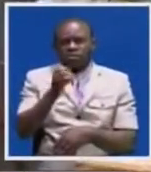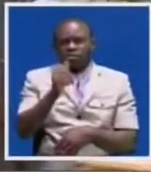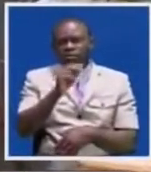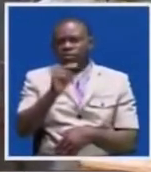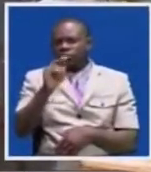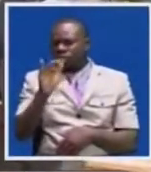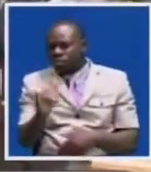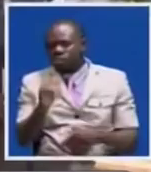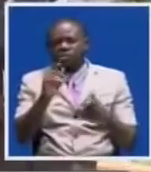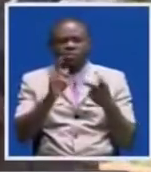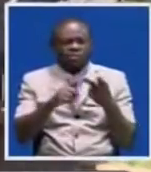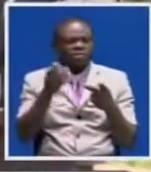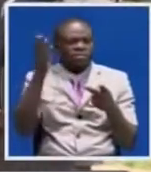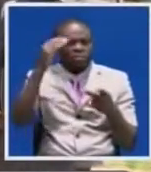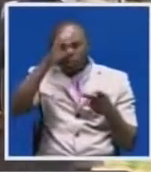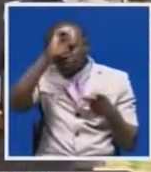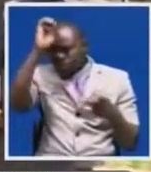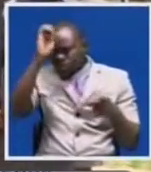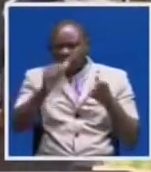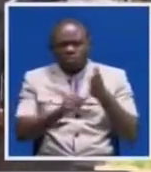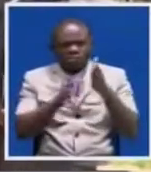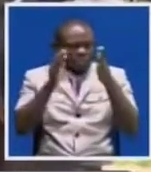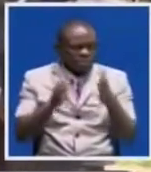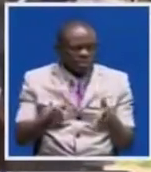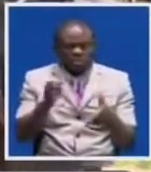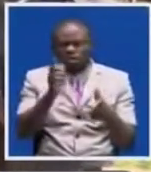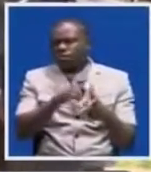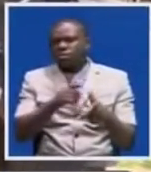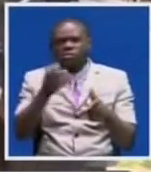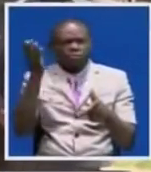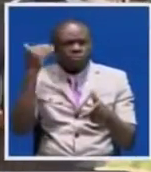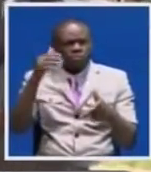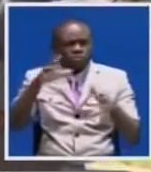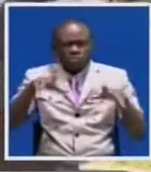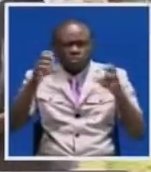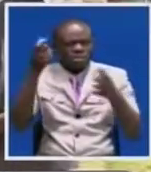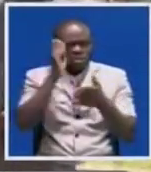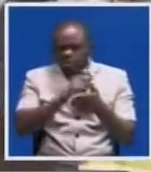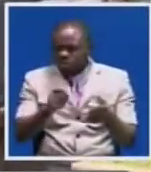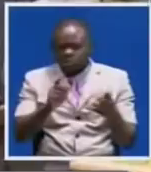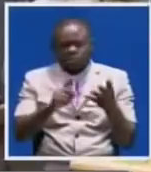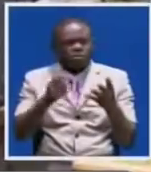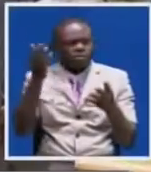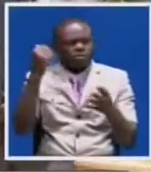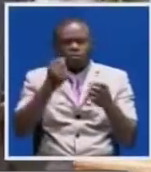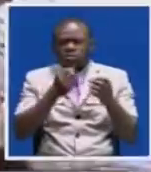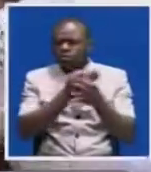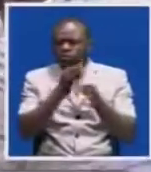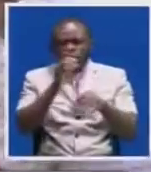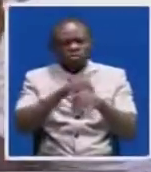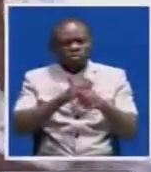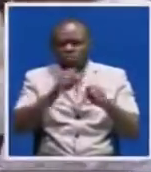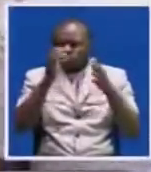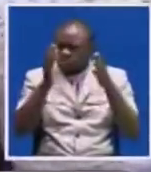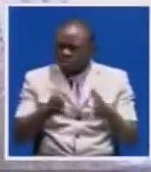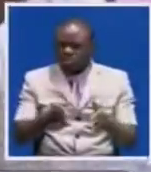some of the people who were honored. Others are former Secretary to the Cabinet Treasury Mbula and late freedom fighter Sylvester Chisembele. After